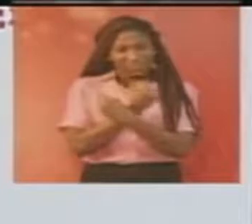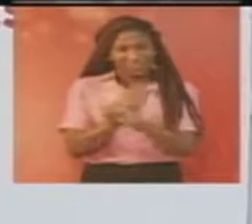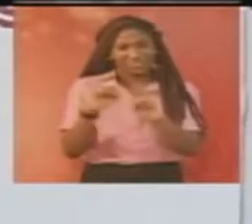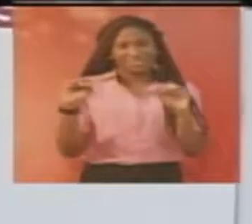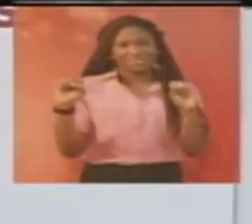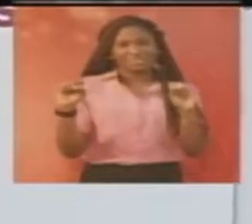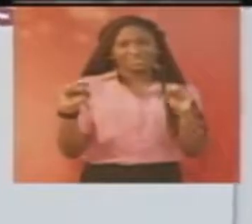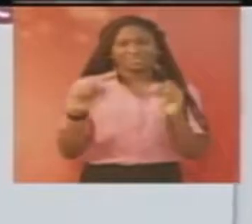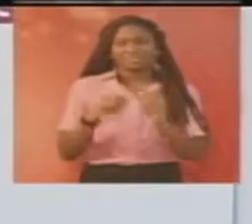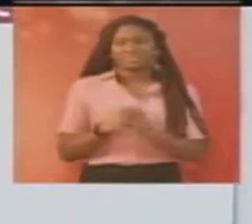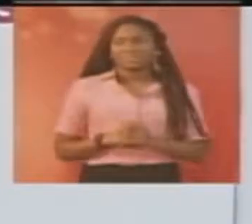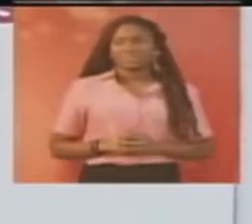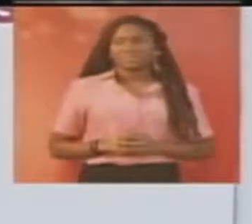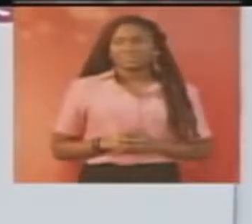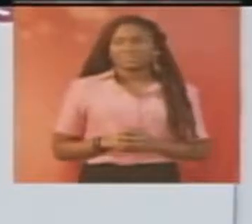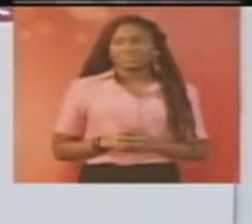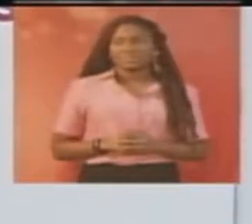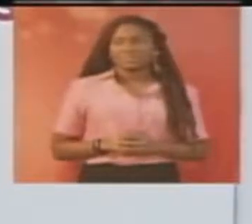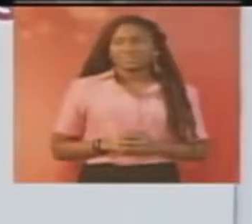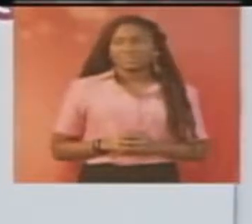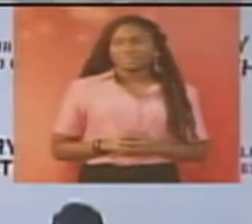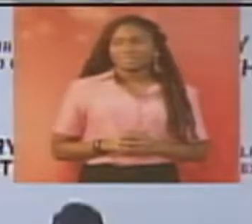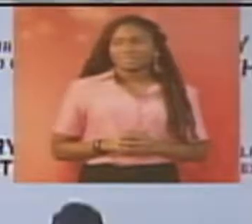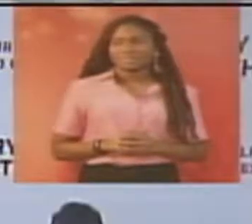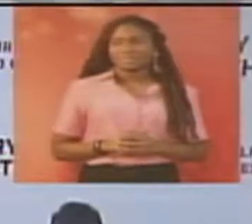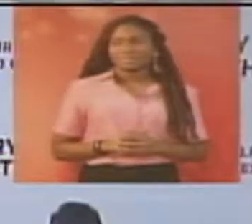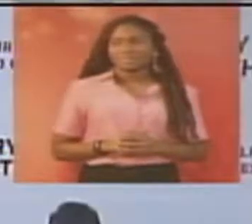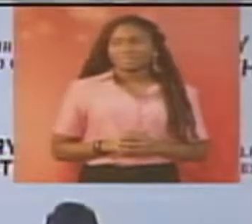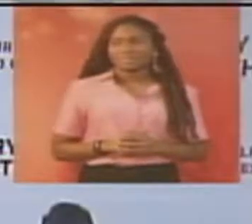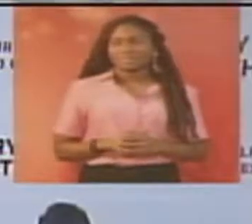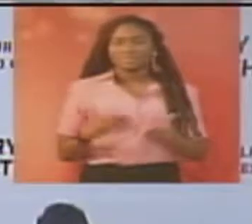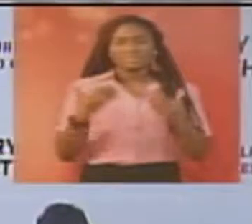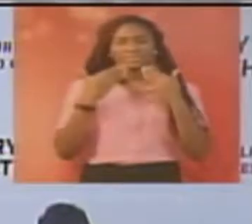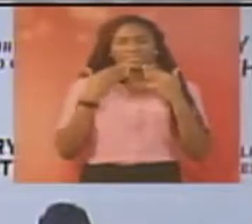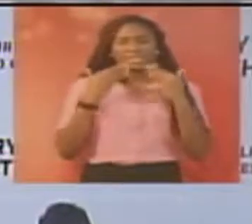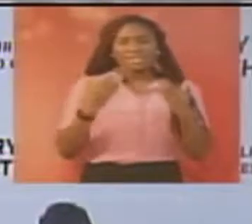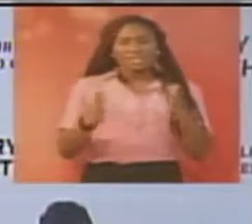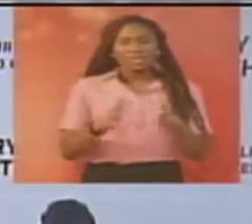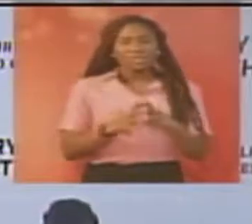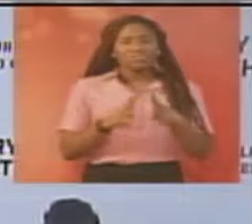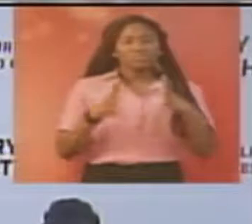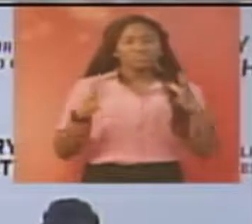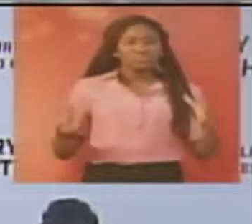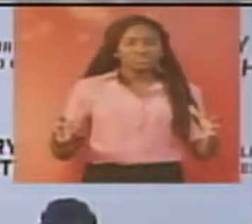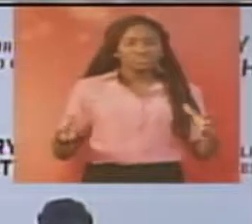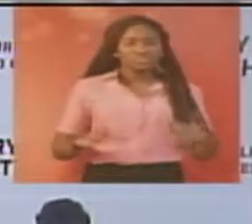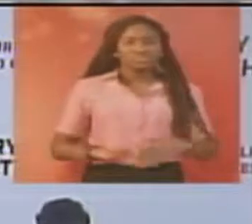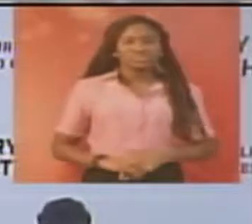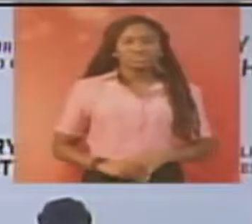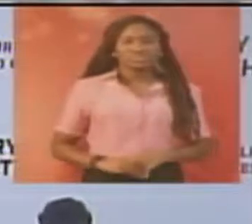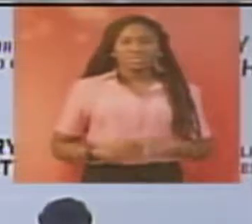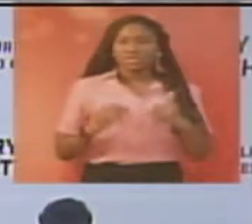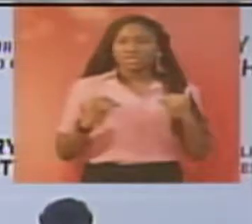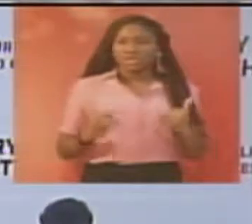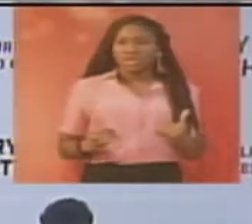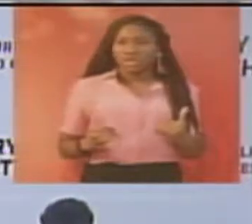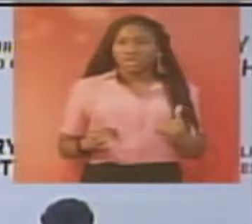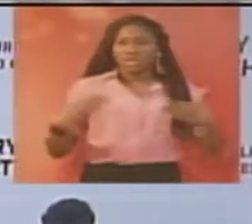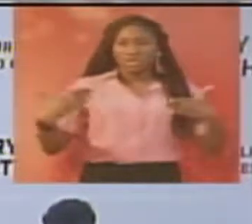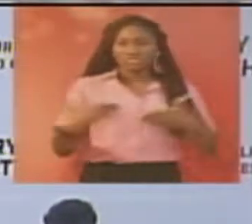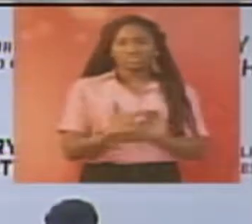if it comes, it'll be safe. Thank you very much, Professor Carrington. We now go to